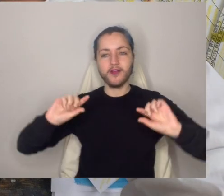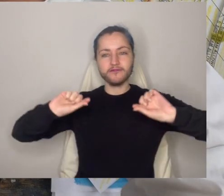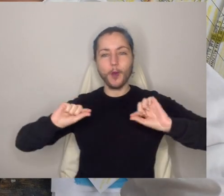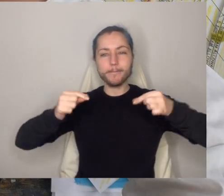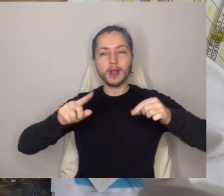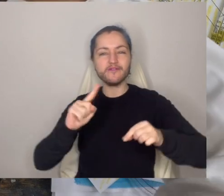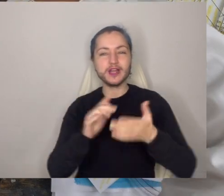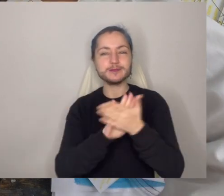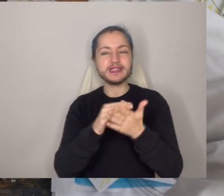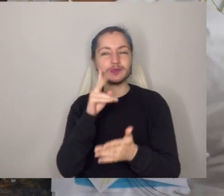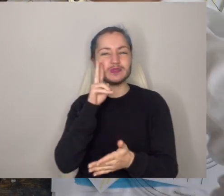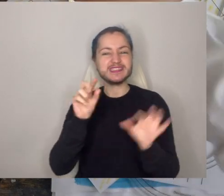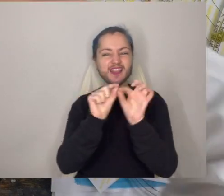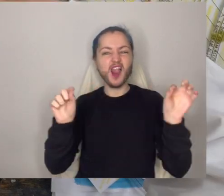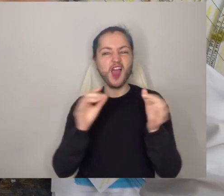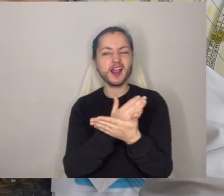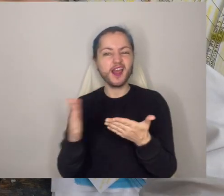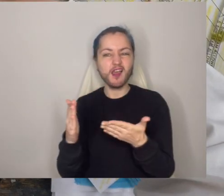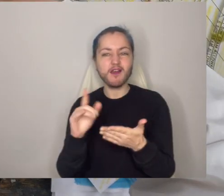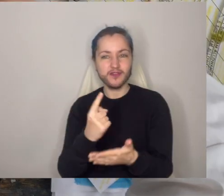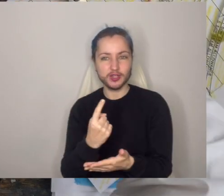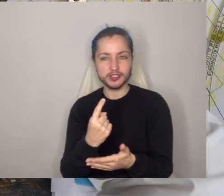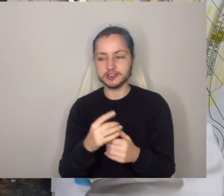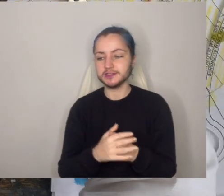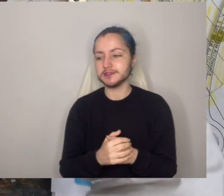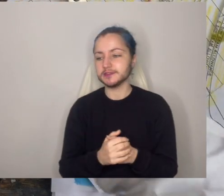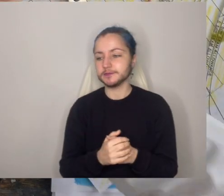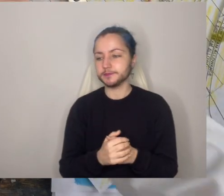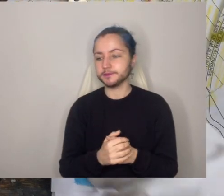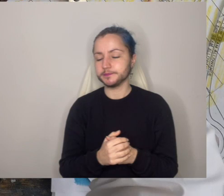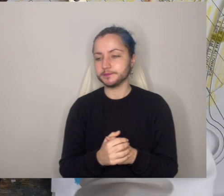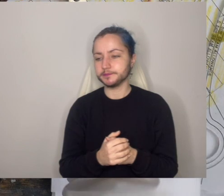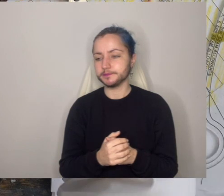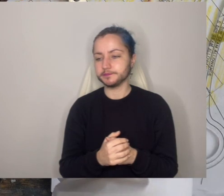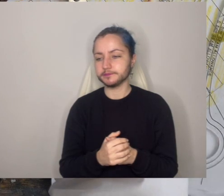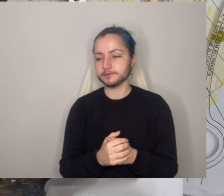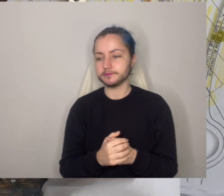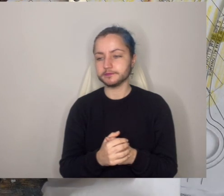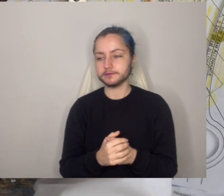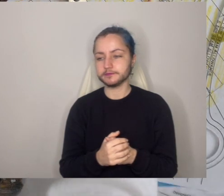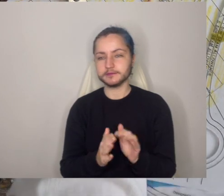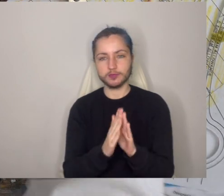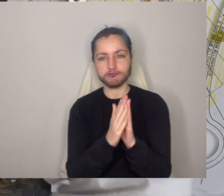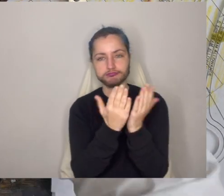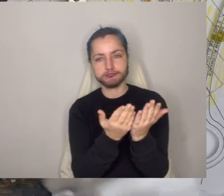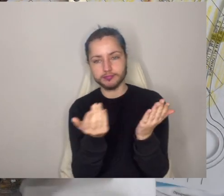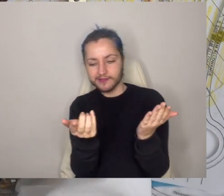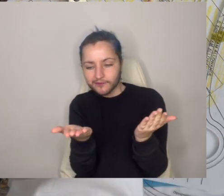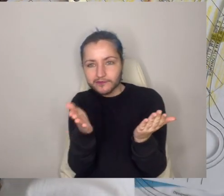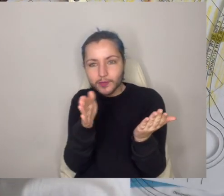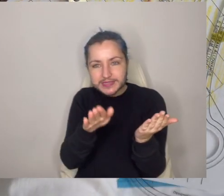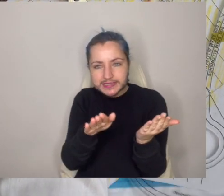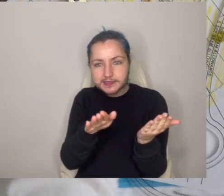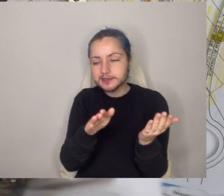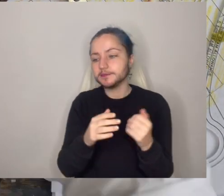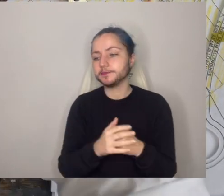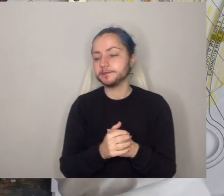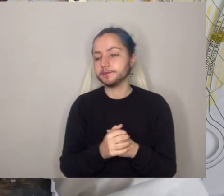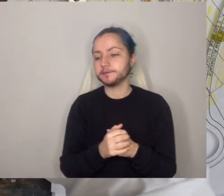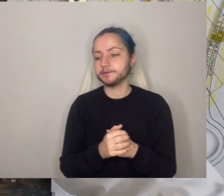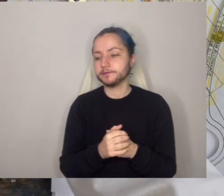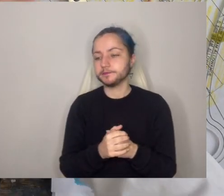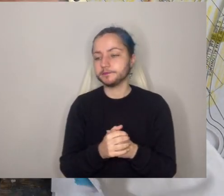like that. And then what we're going to do is fold this 1 centimeter strip